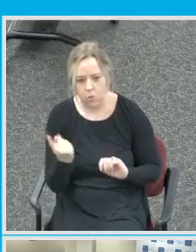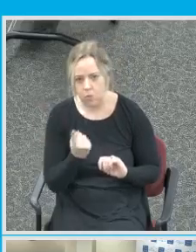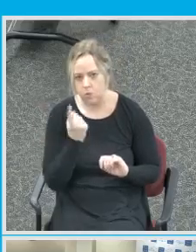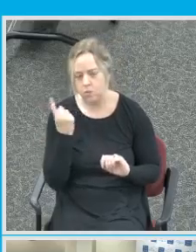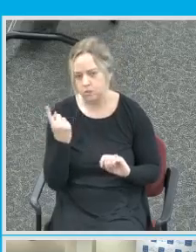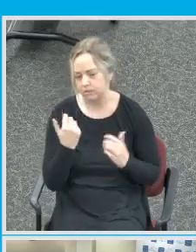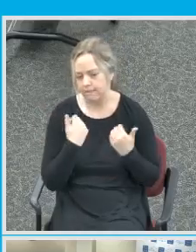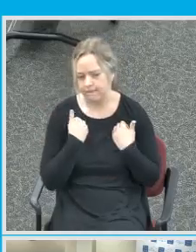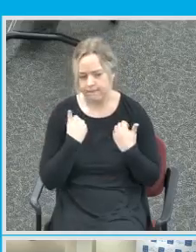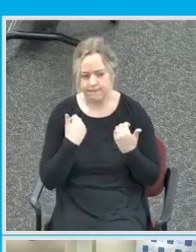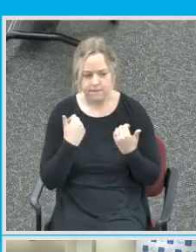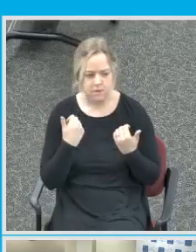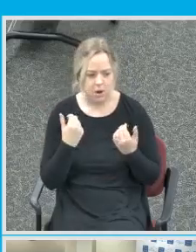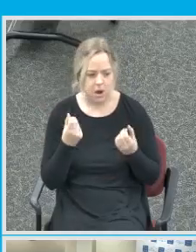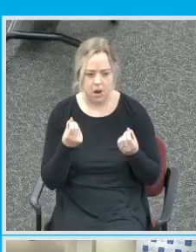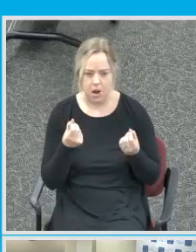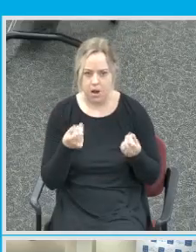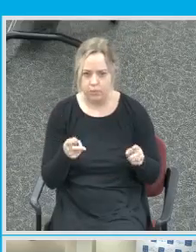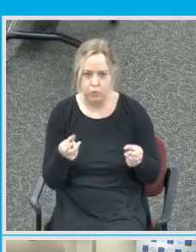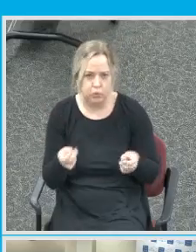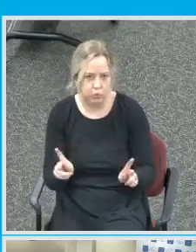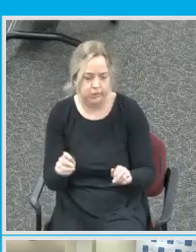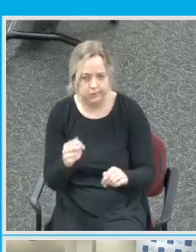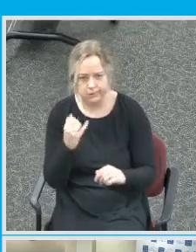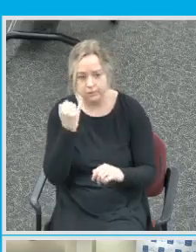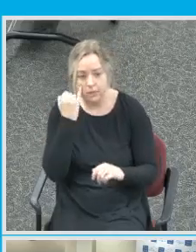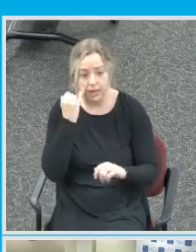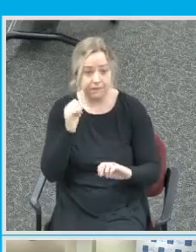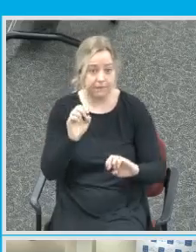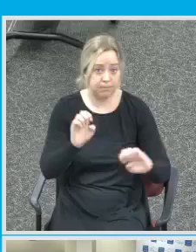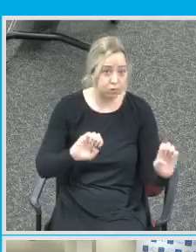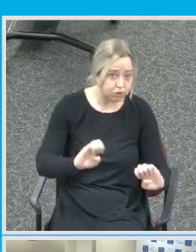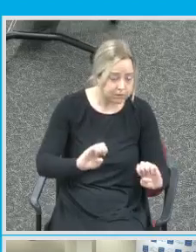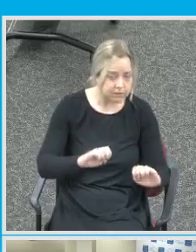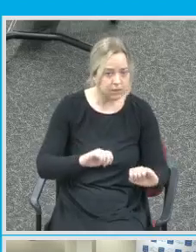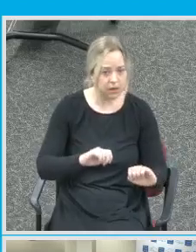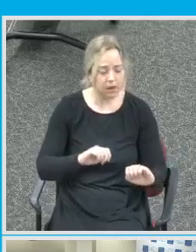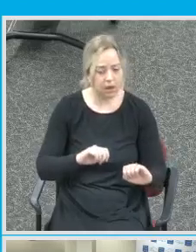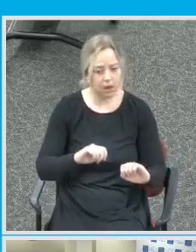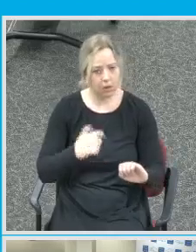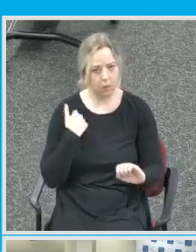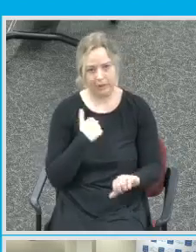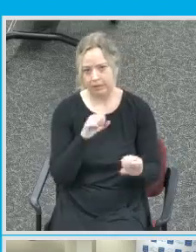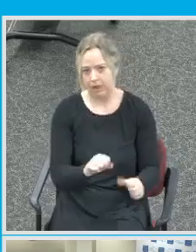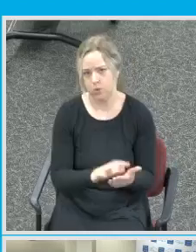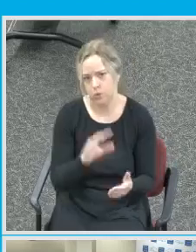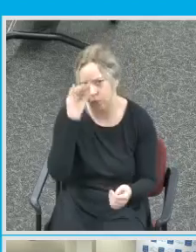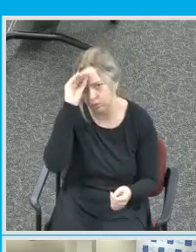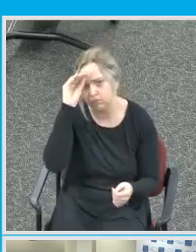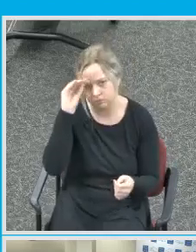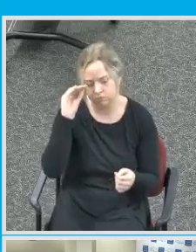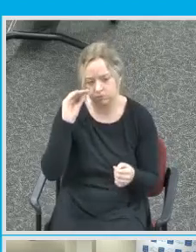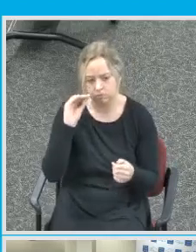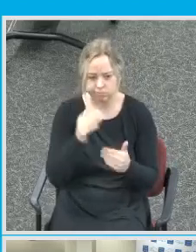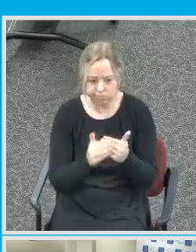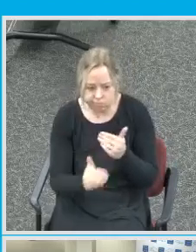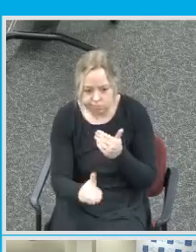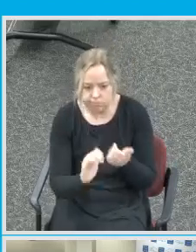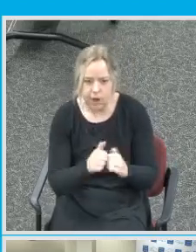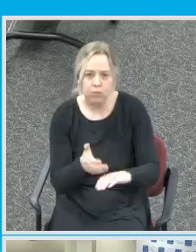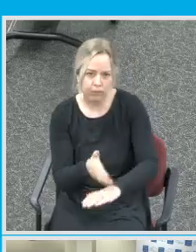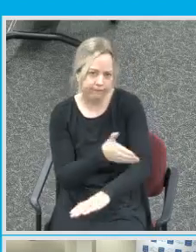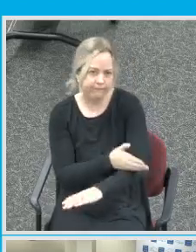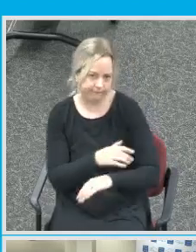opportunities, you know, when there isn't an emergency or when there is an emergency, to learn lessons and then to continually and improve. And